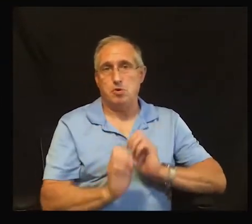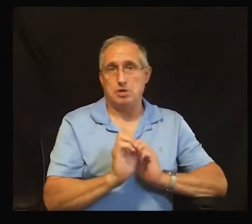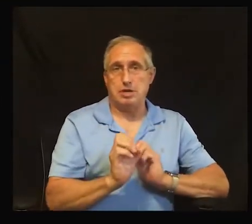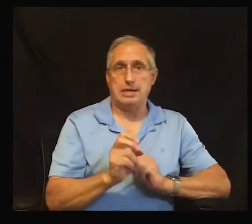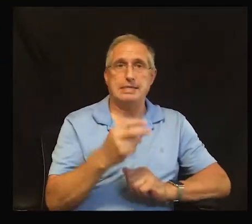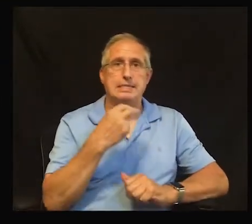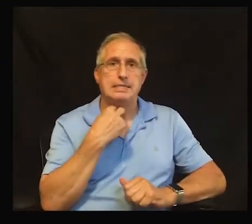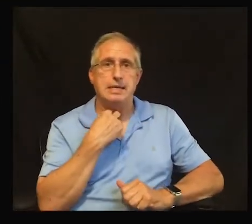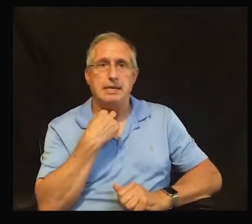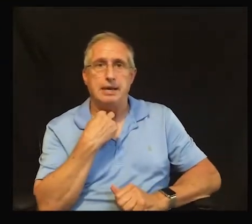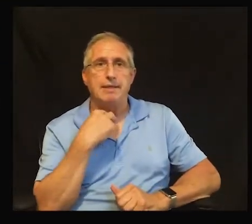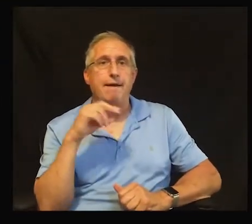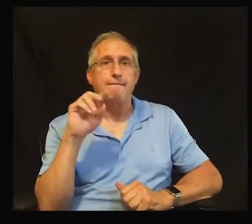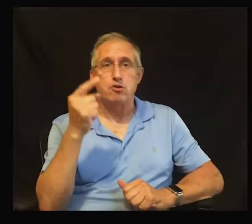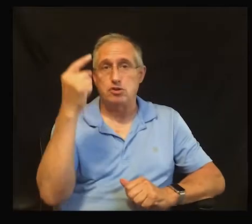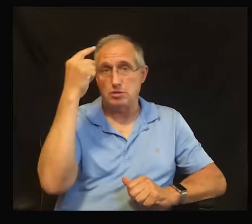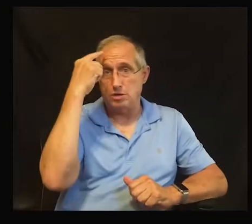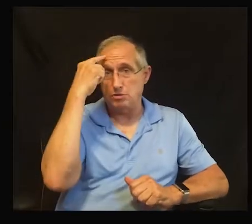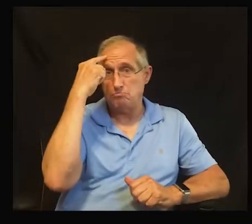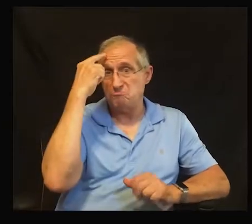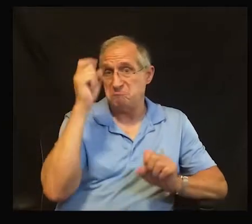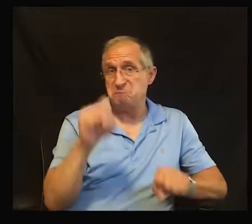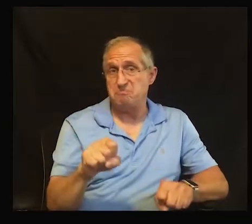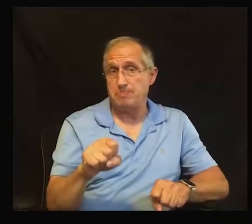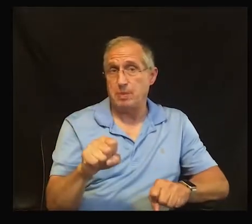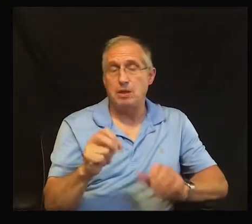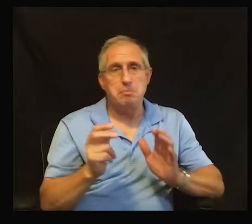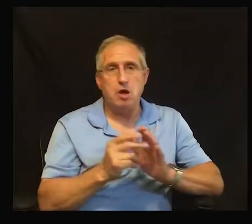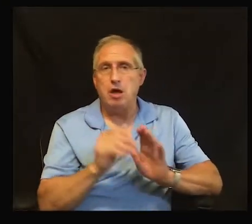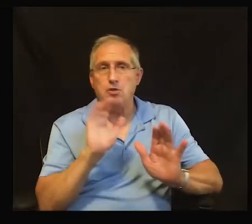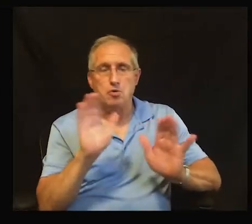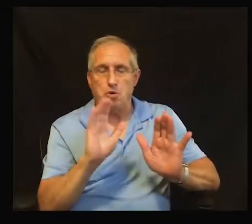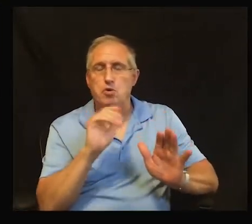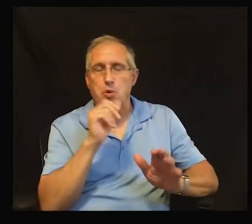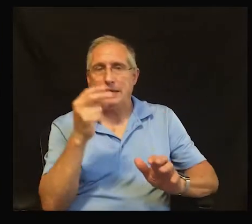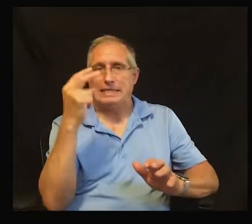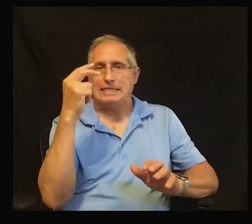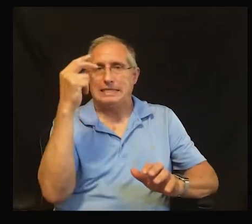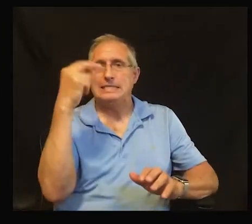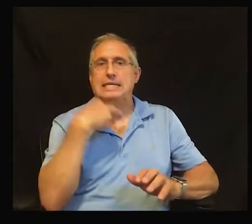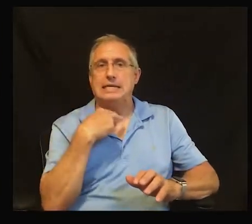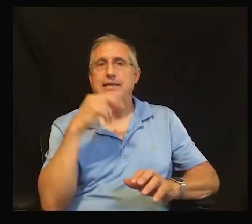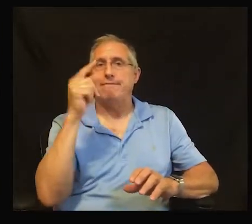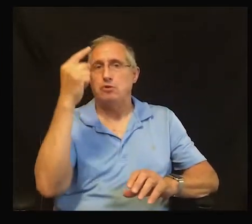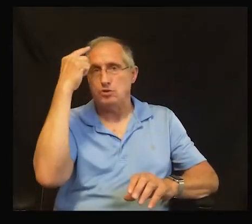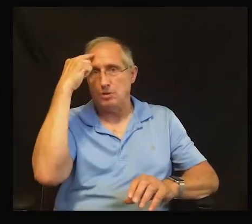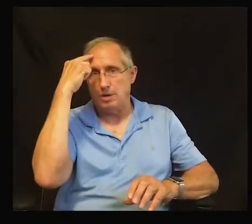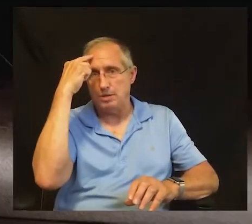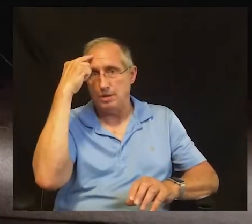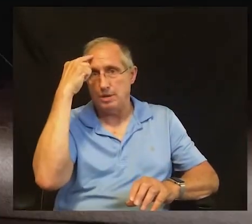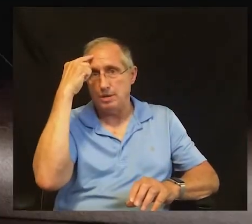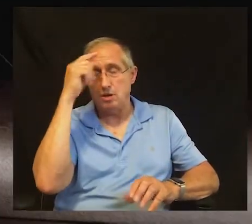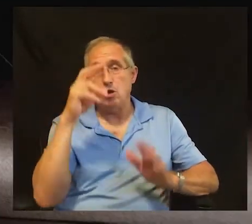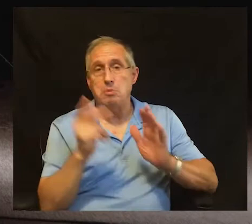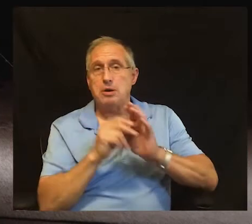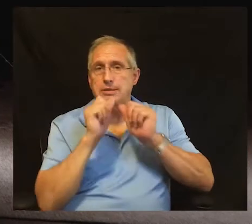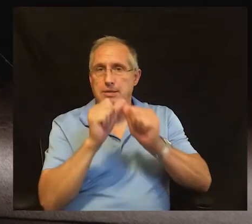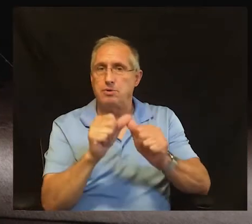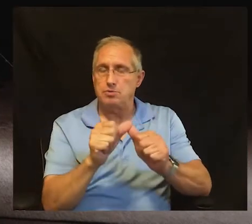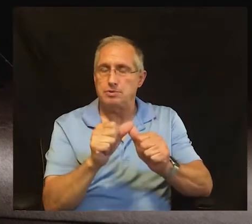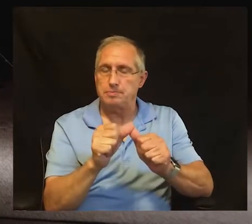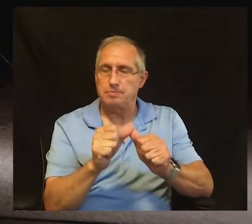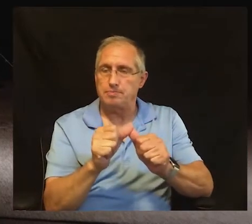get stuck in our first thought. And Paul's like, don't get stuck there. And he goes on. This is so good. He says